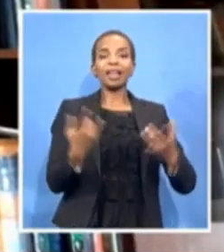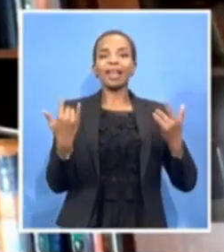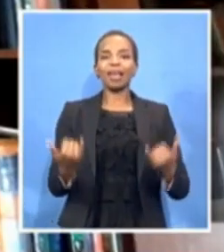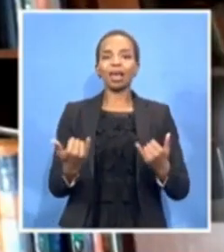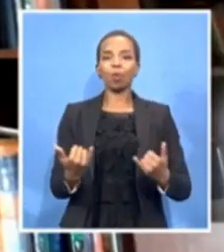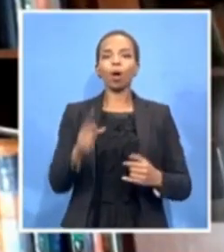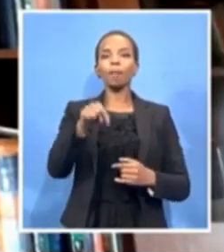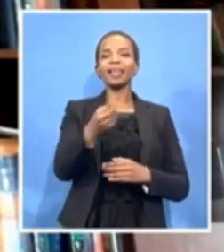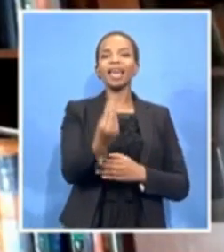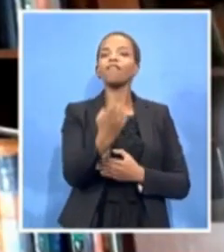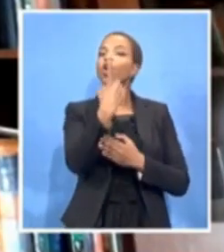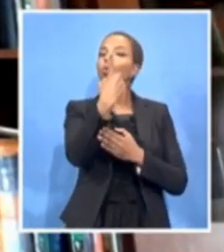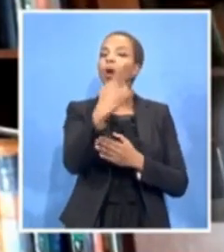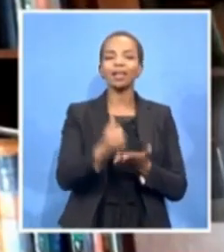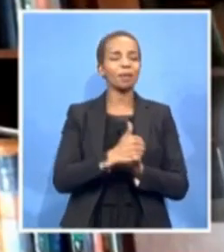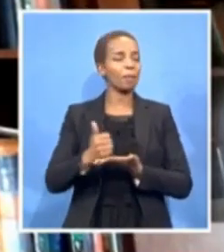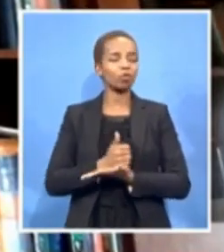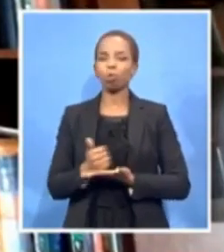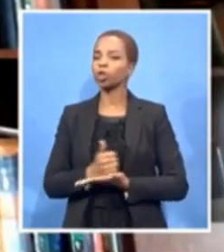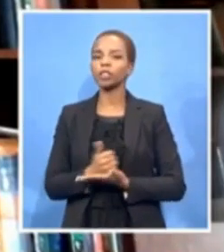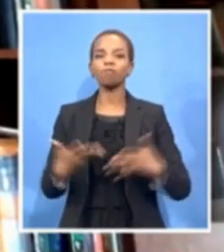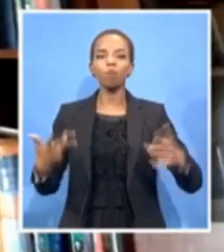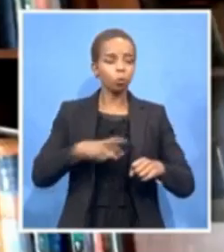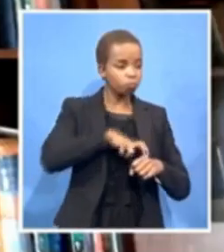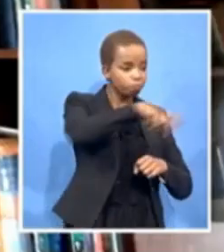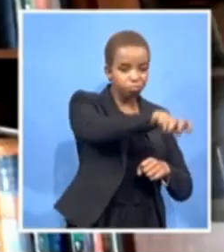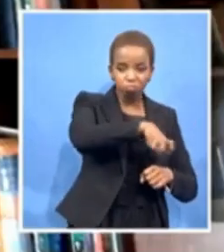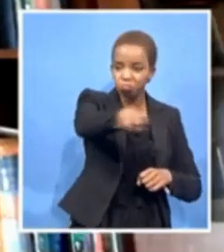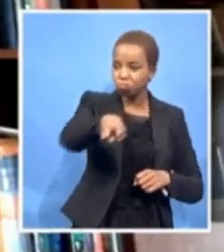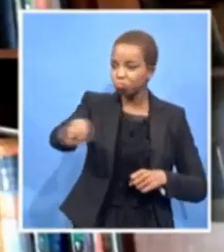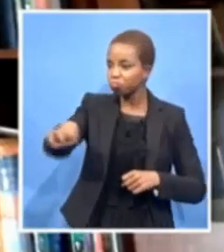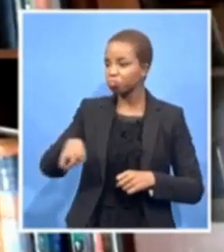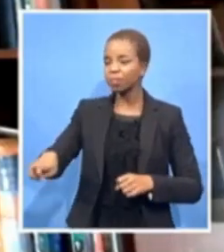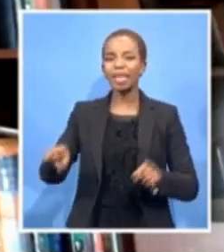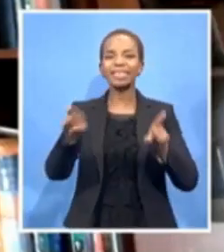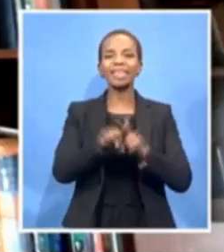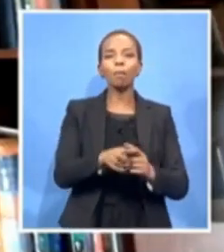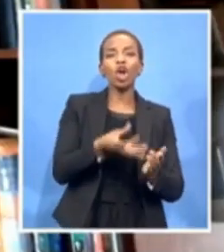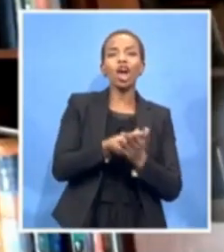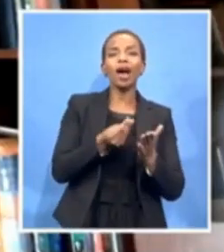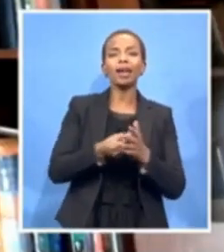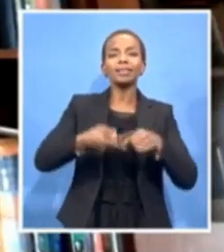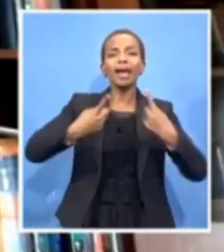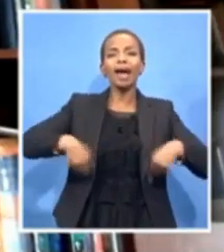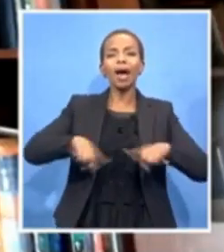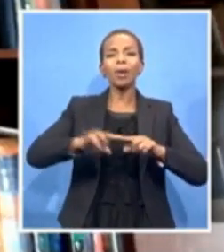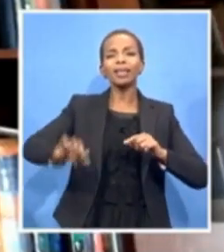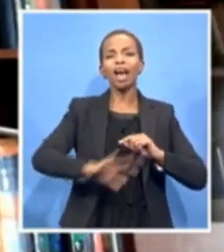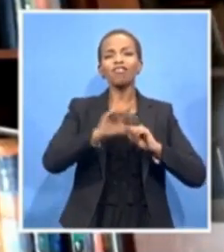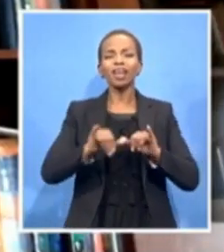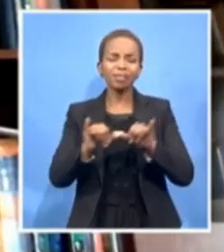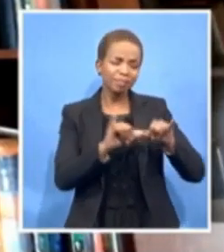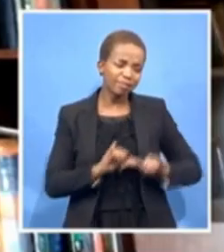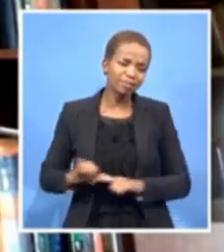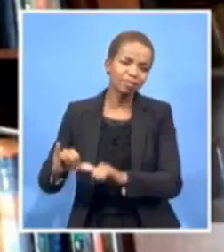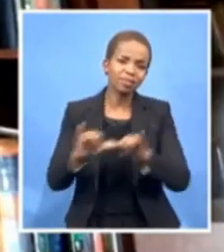says that we must have a single currency, a spirit which says that we must standardize our